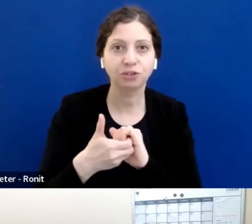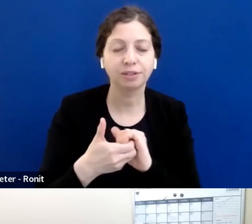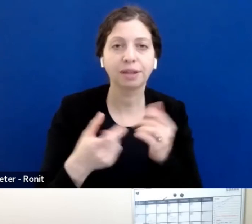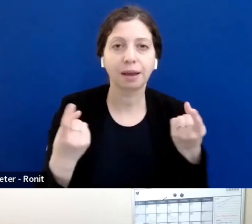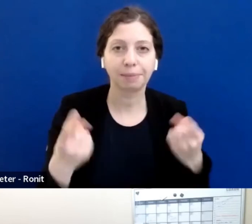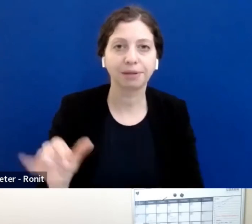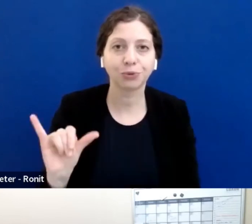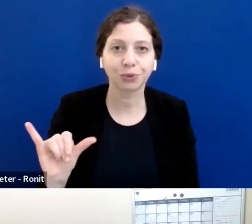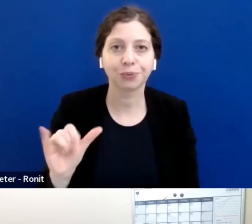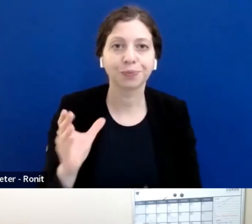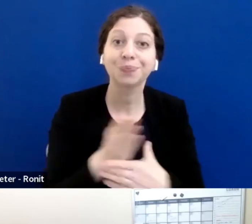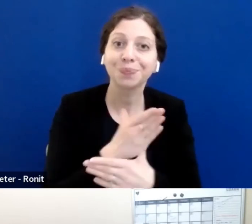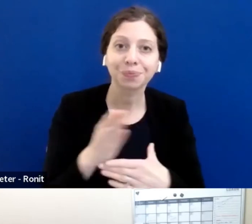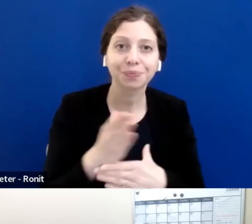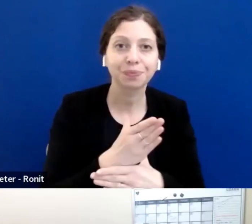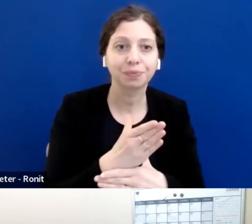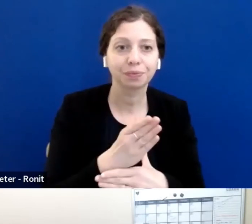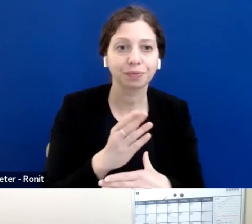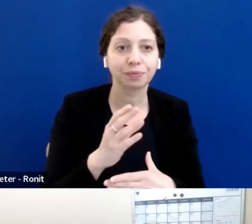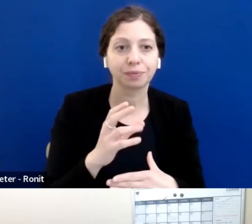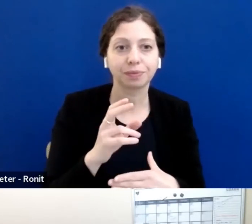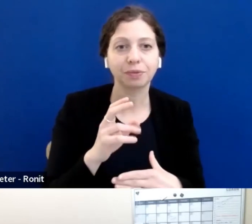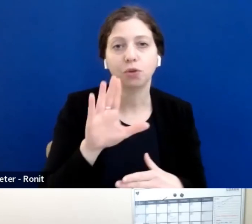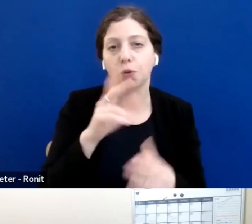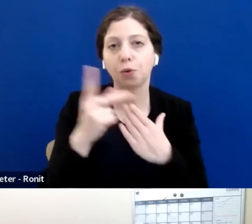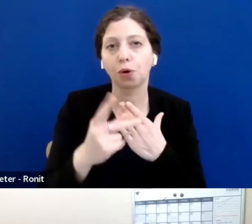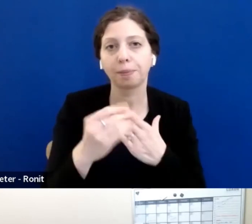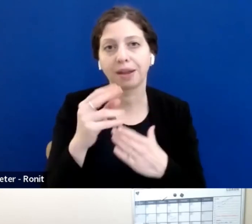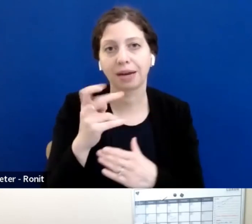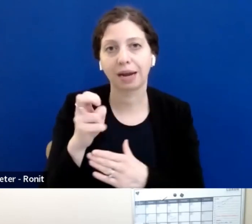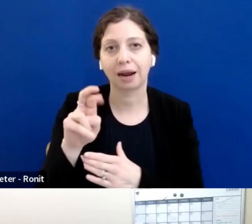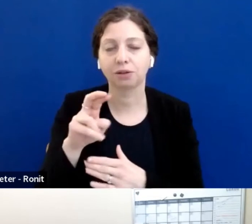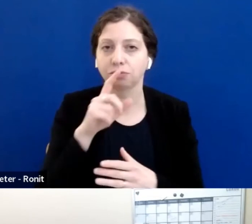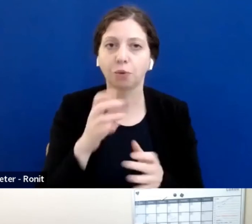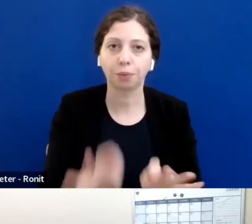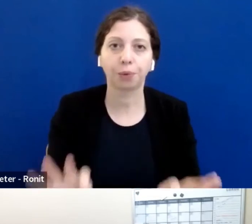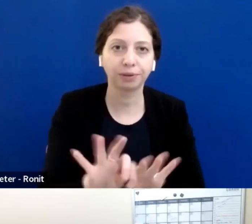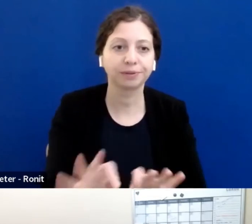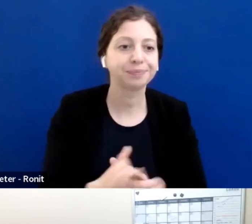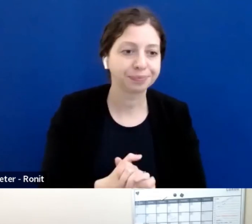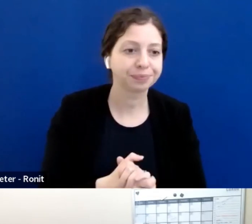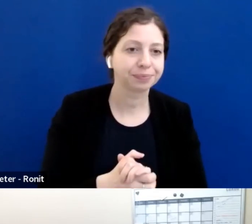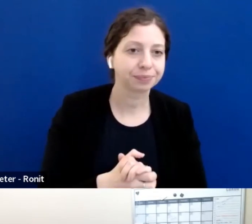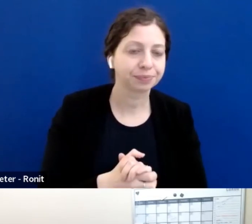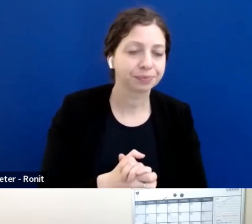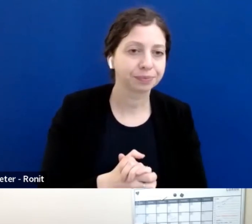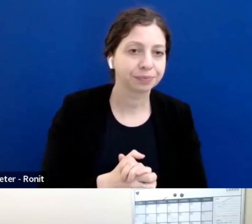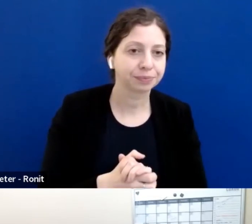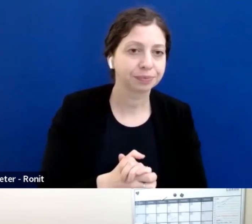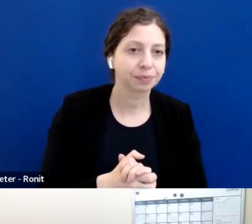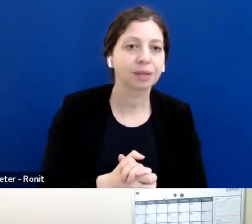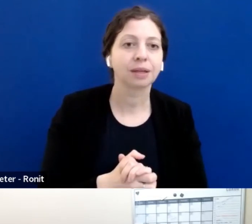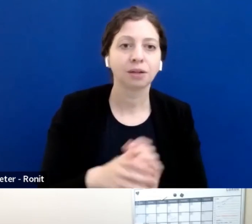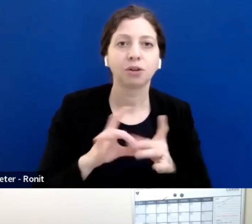well between NIDLR and between your programs too, which is so important. So speaking